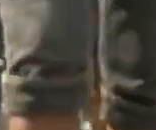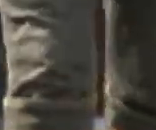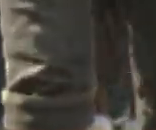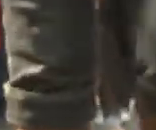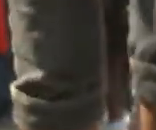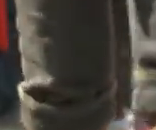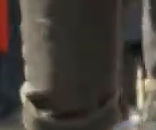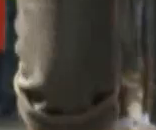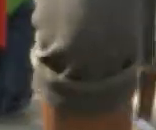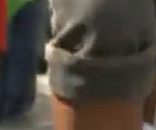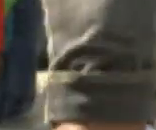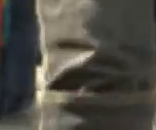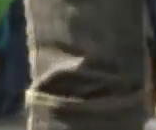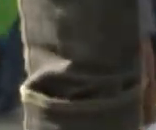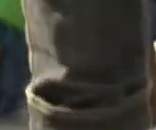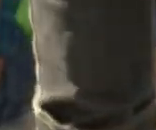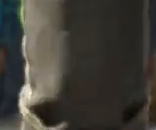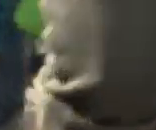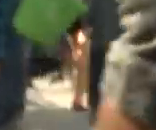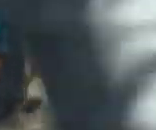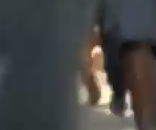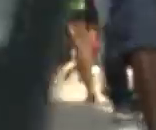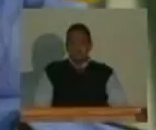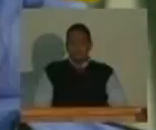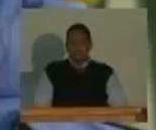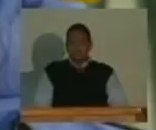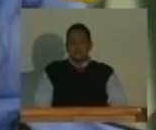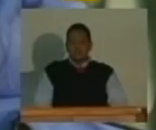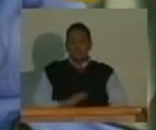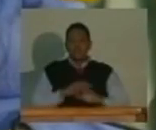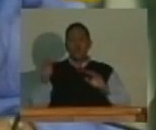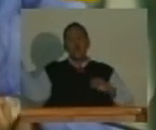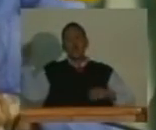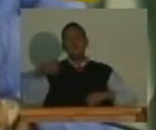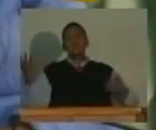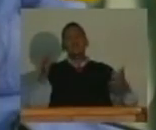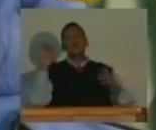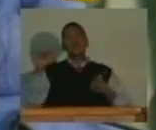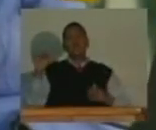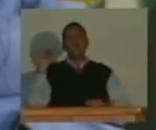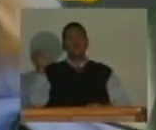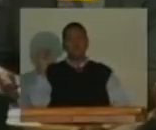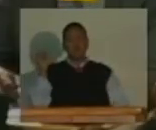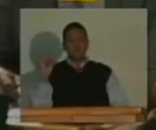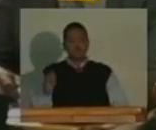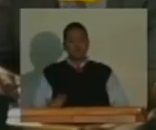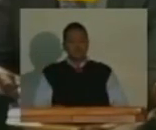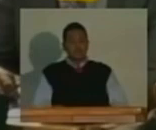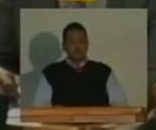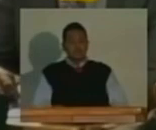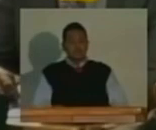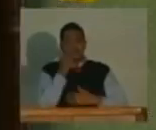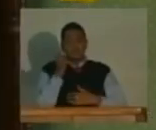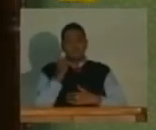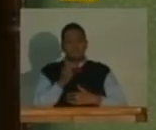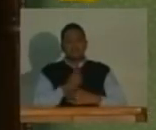last year, serious and violent crimes are still trending down. Mr. Holness disagreed and told him to sit